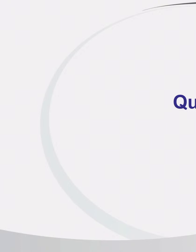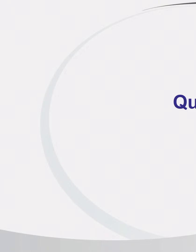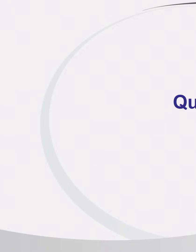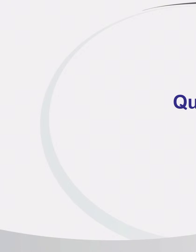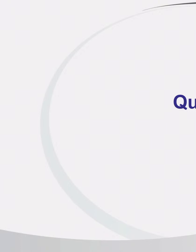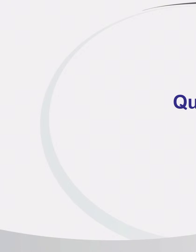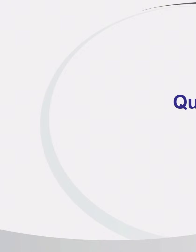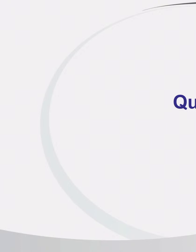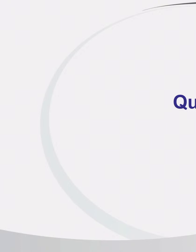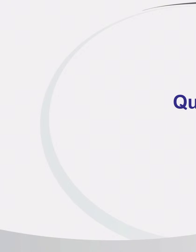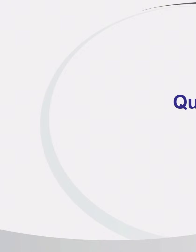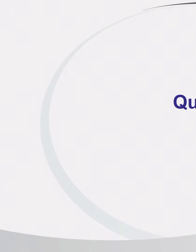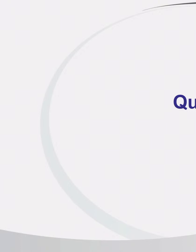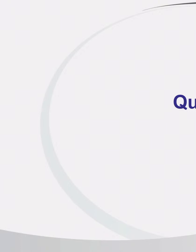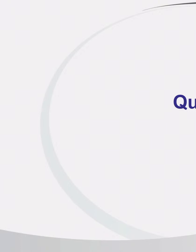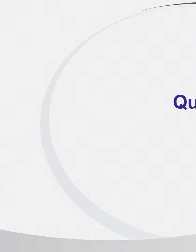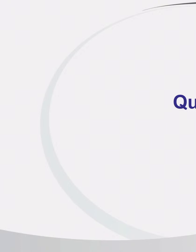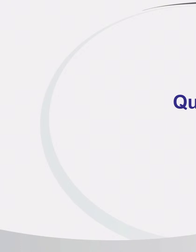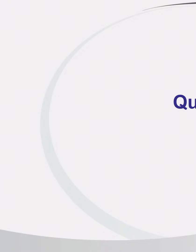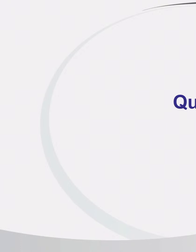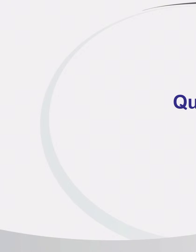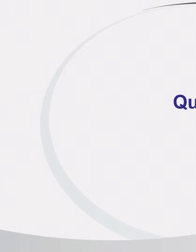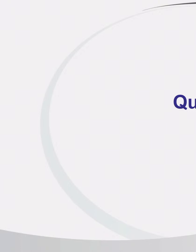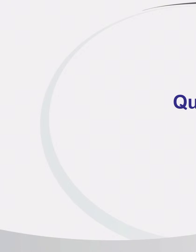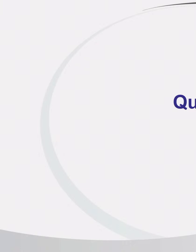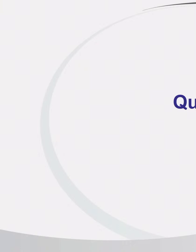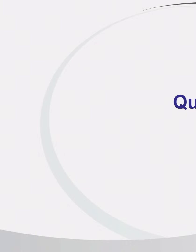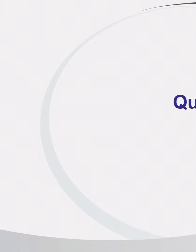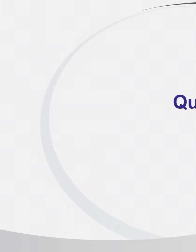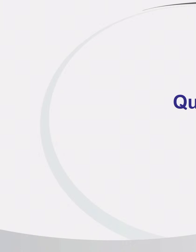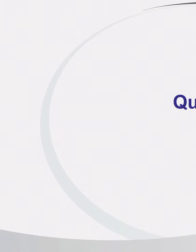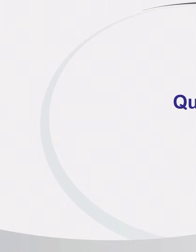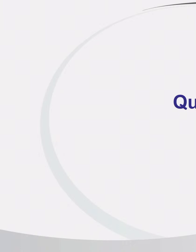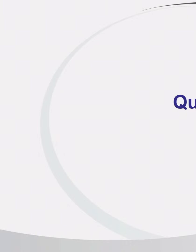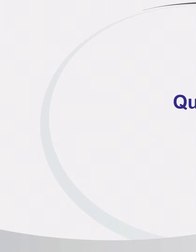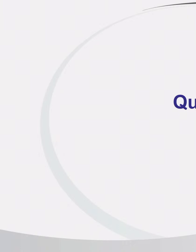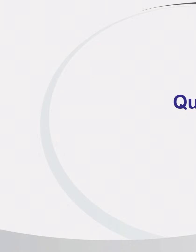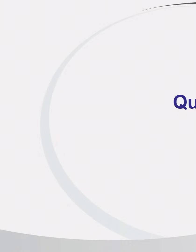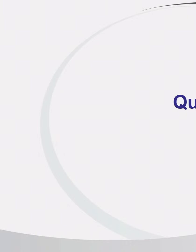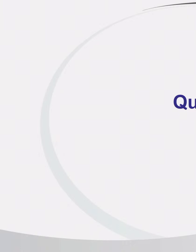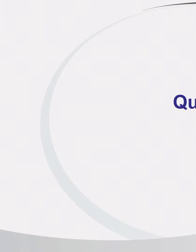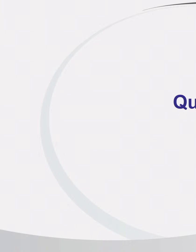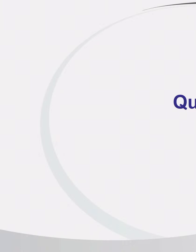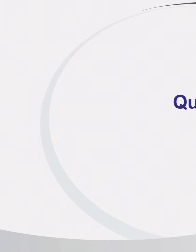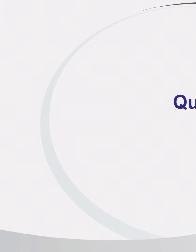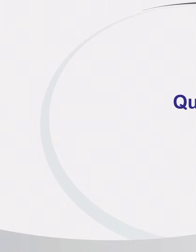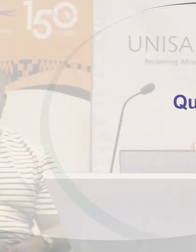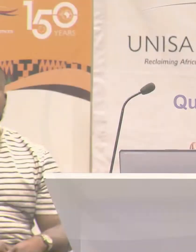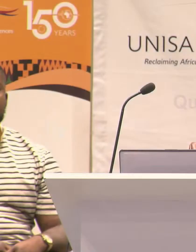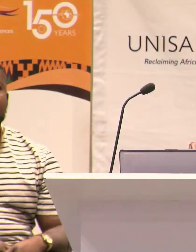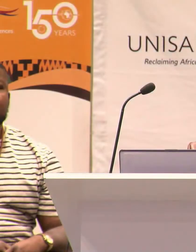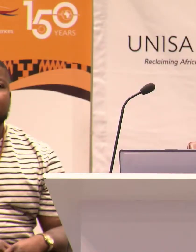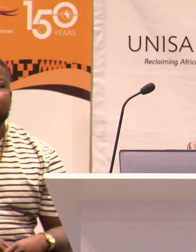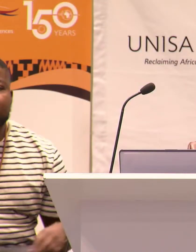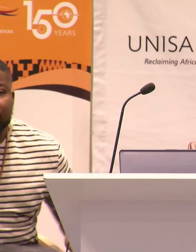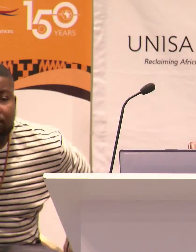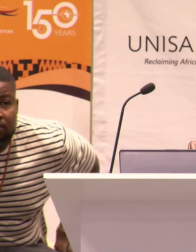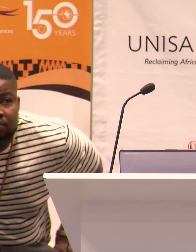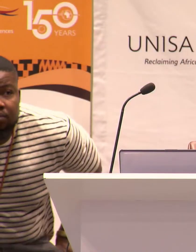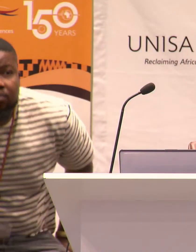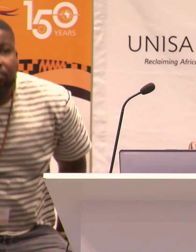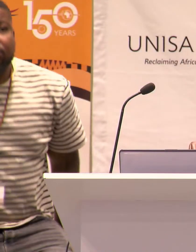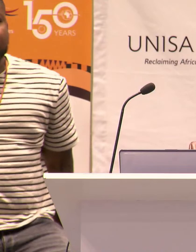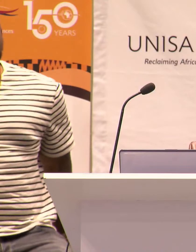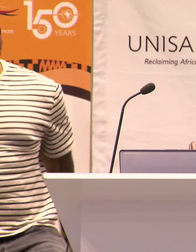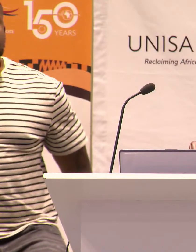on the basic working on lexonomy, please feel free to ask them now. If you have a project in mind and